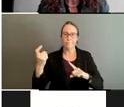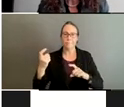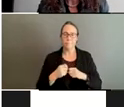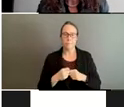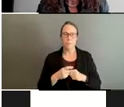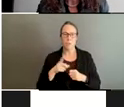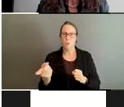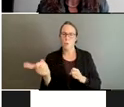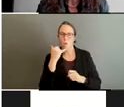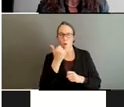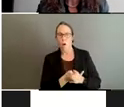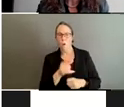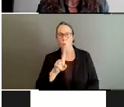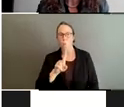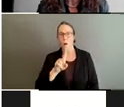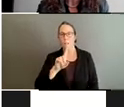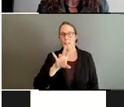at